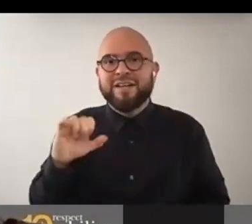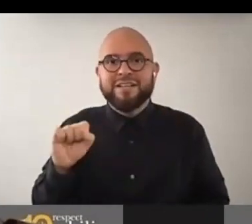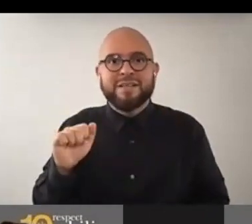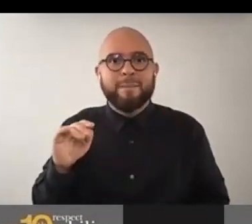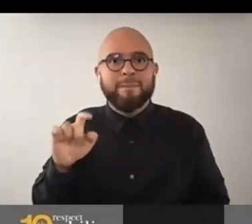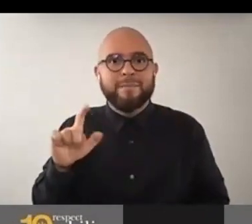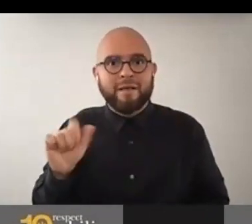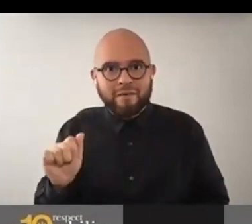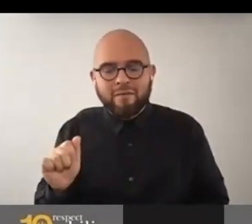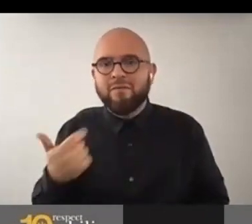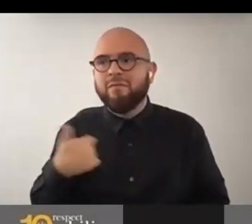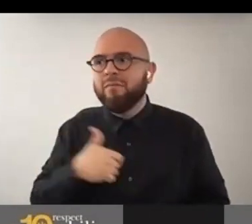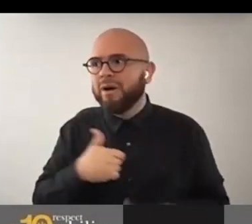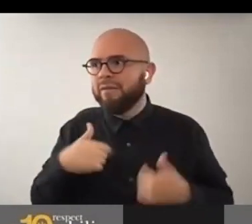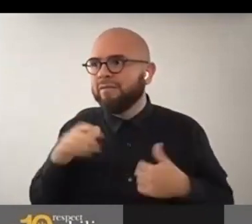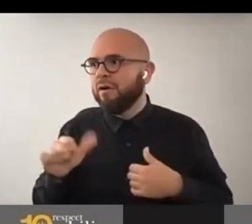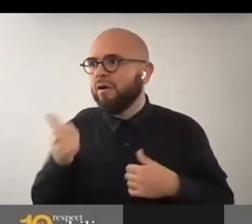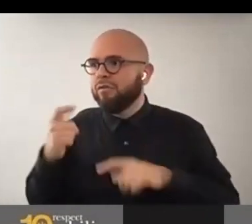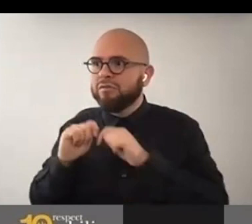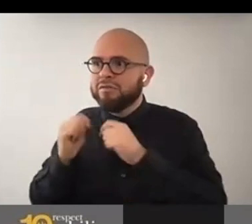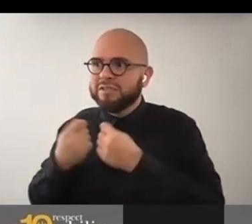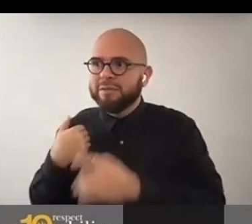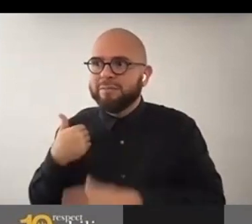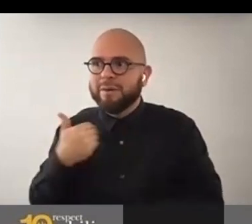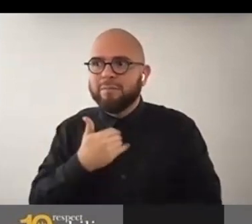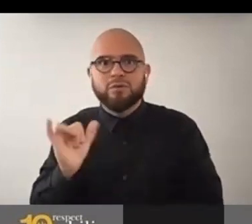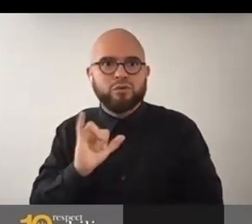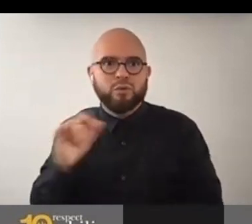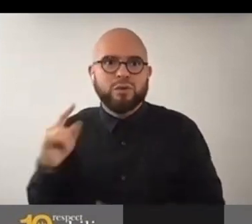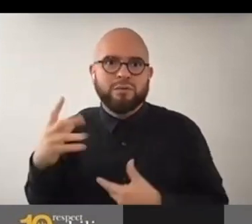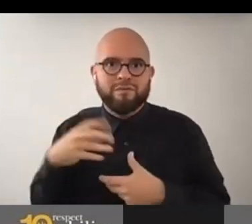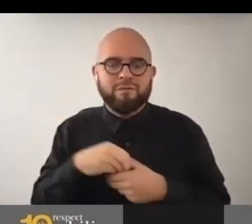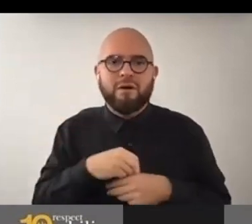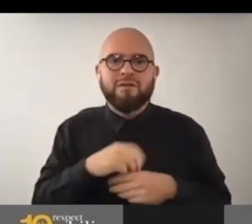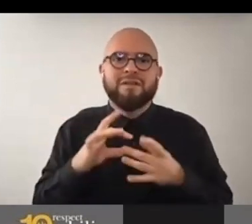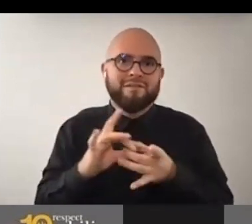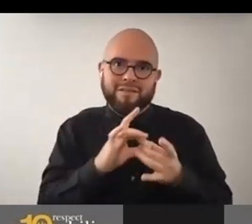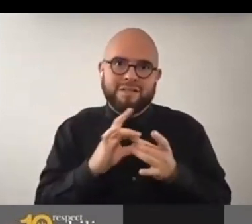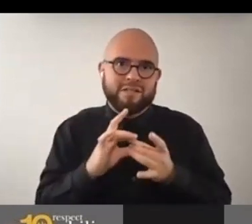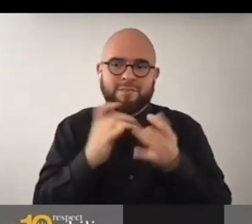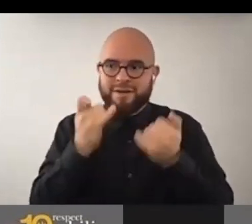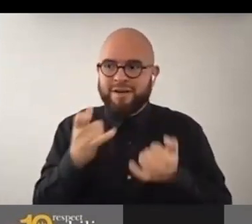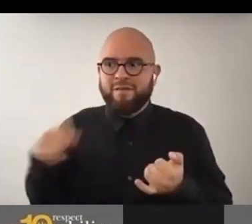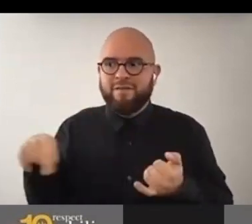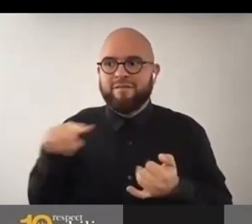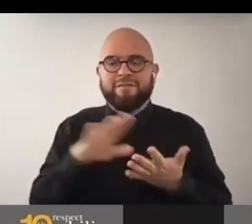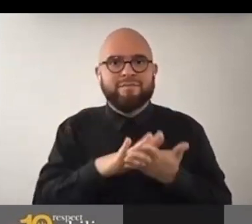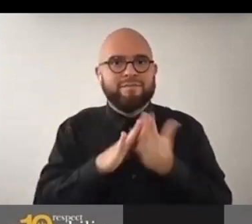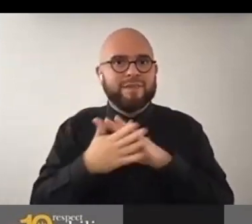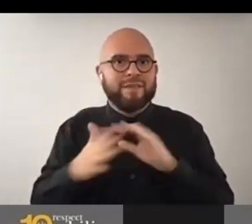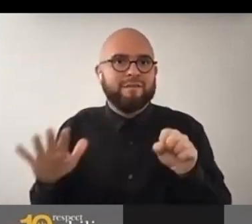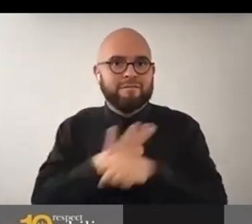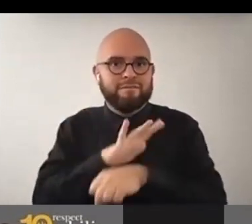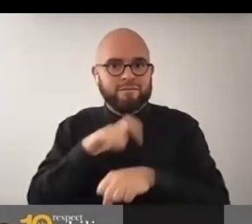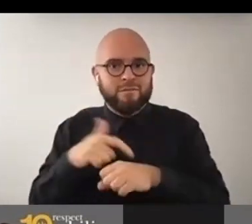as well who were part of the fellowship and are now full-time employees.